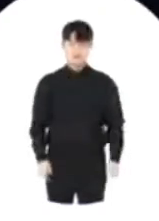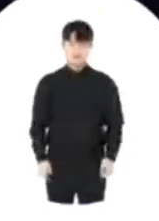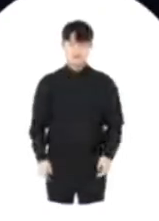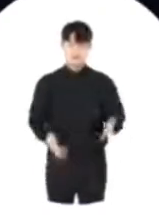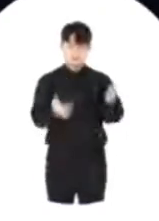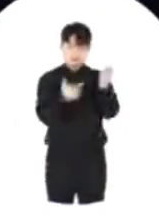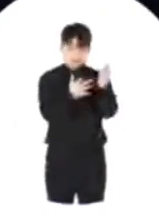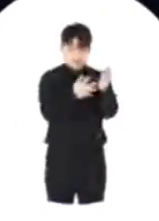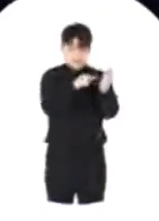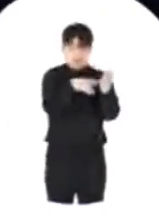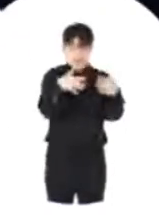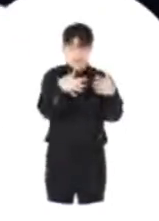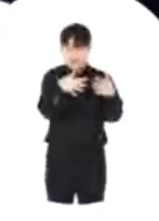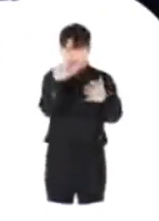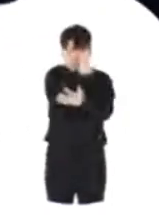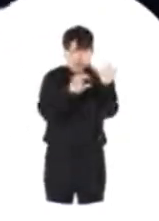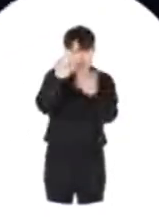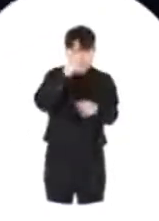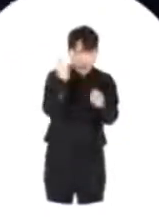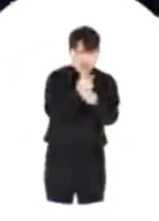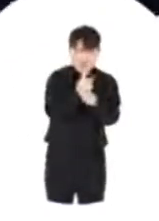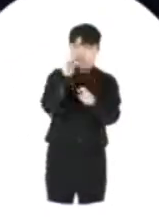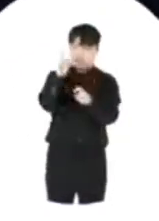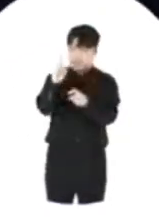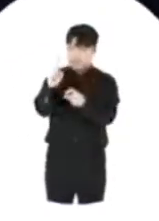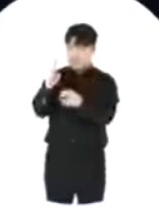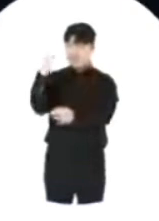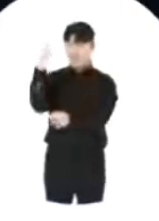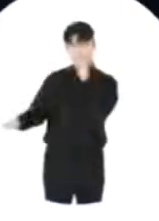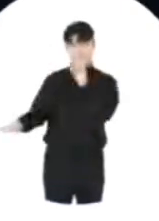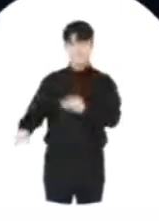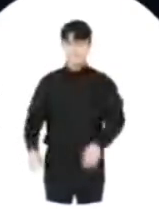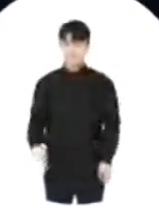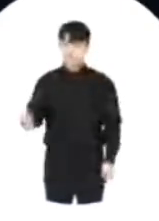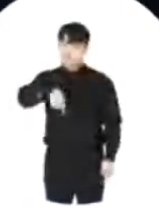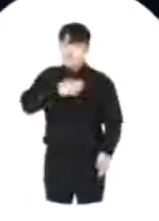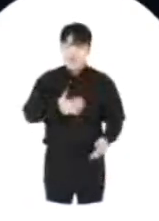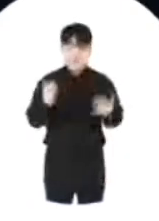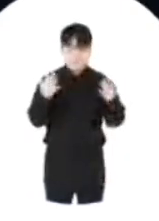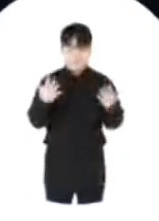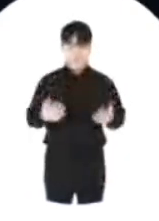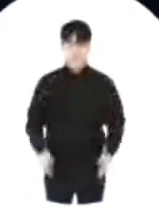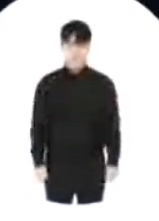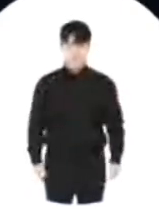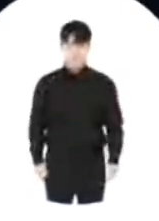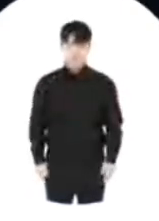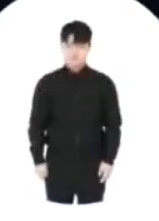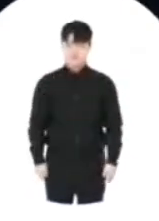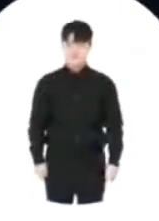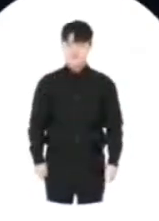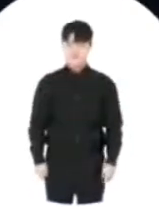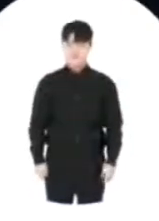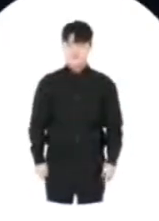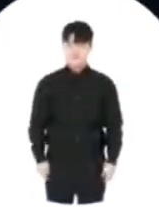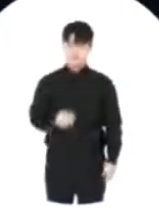The technology is complicated, but the goal is simple. We do it for you. So it's only fitting that our